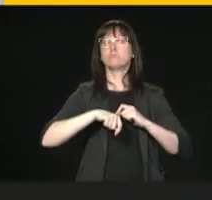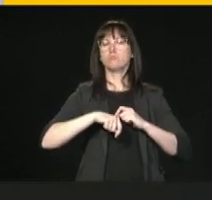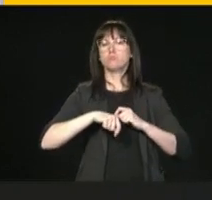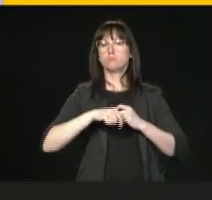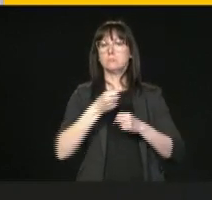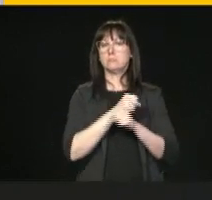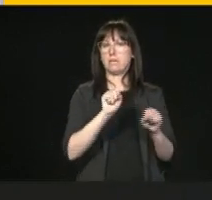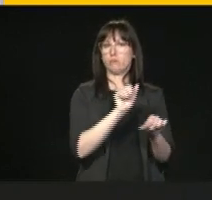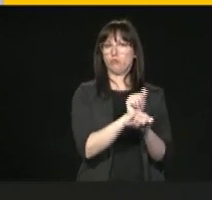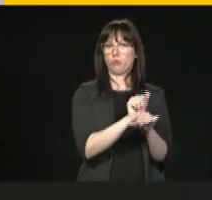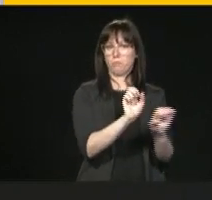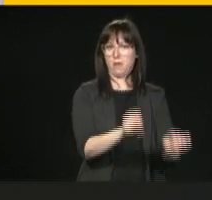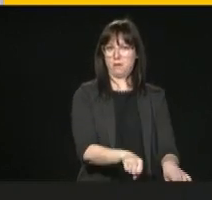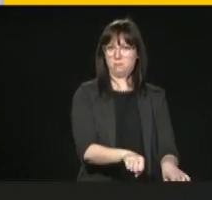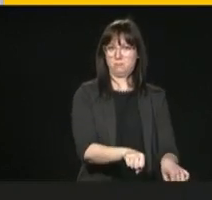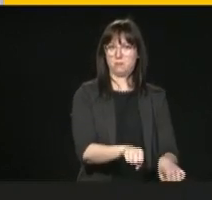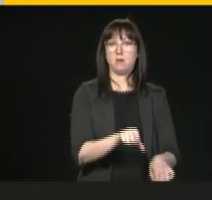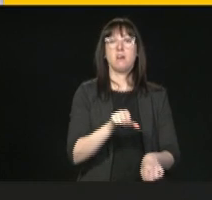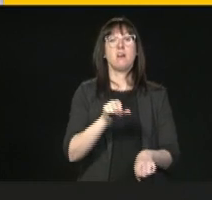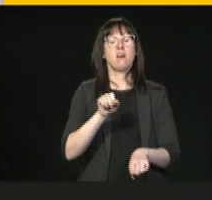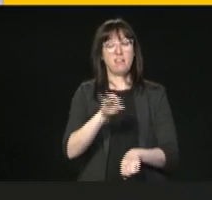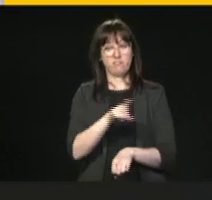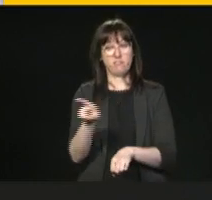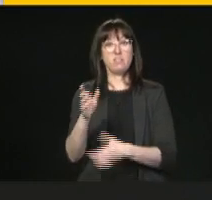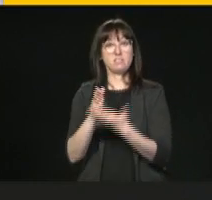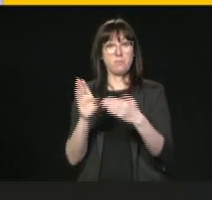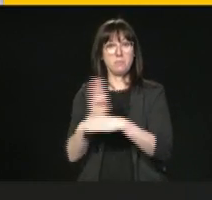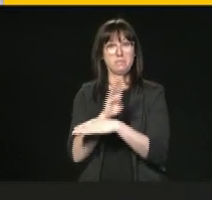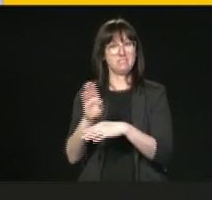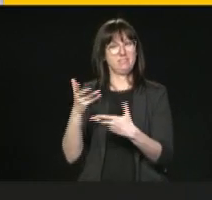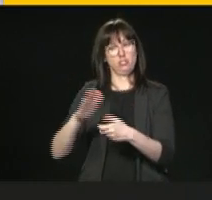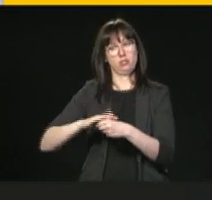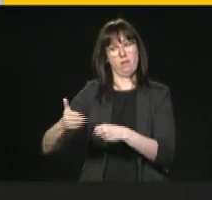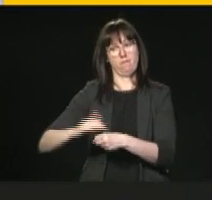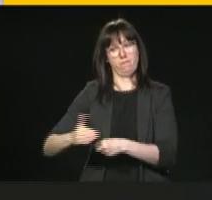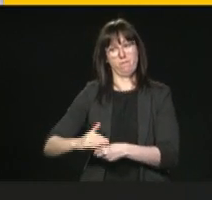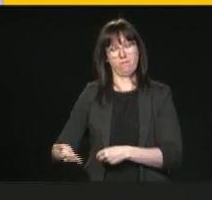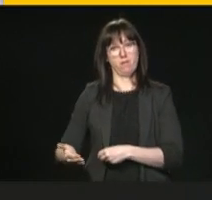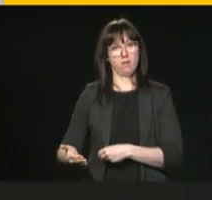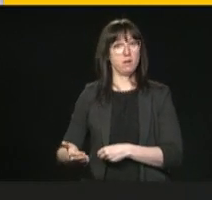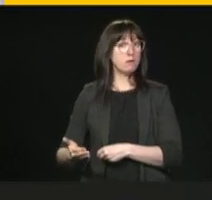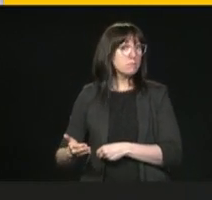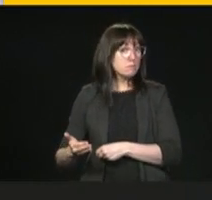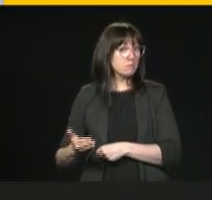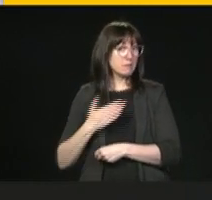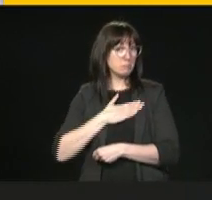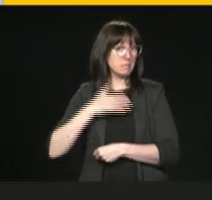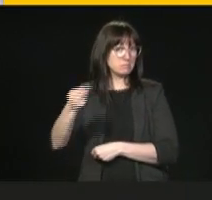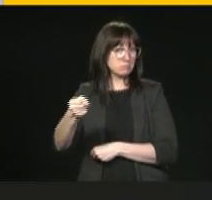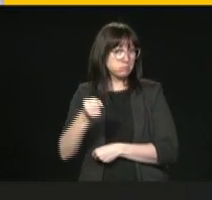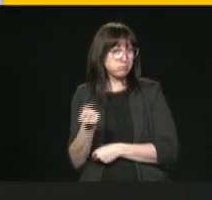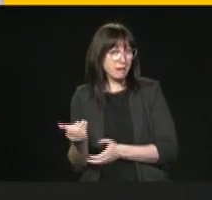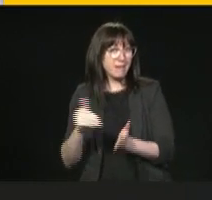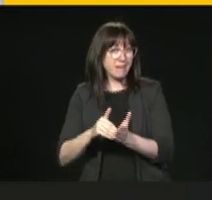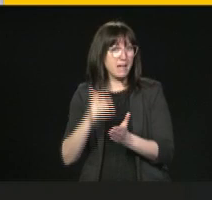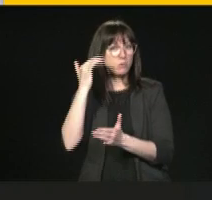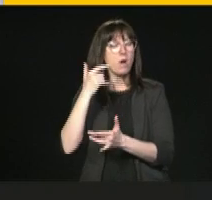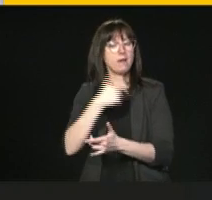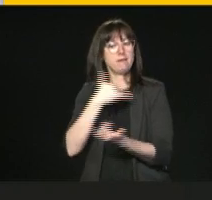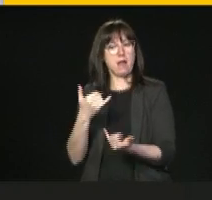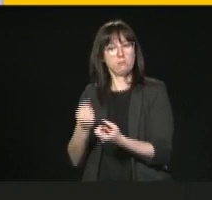for those of you who've already had to lay off workers, we hope you will consider rehiring them given this payroll